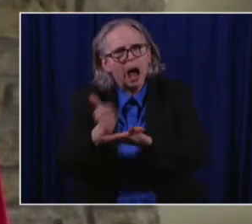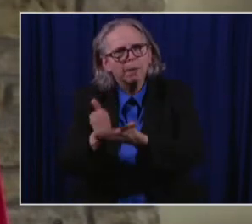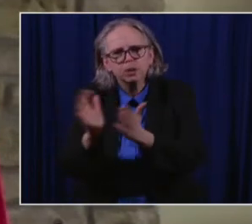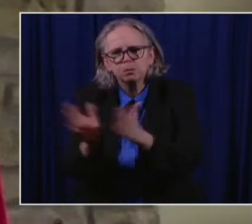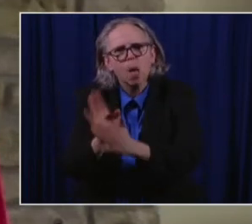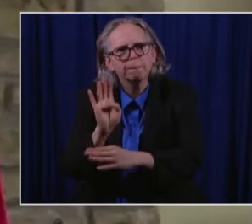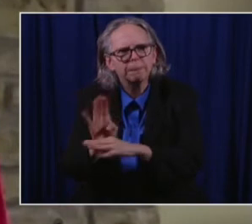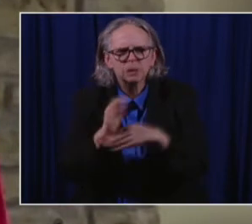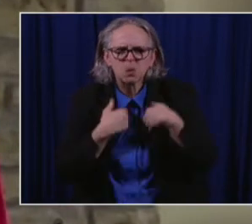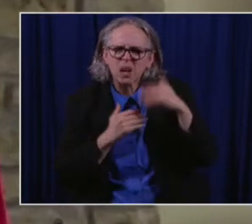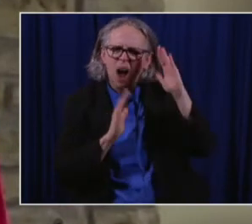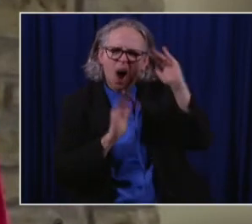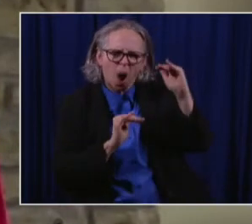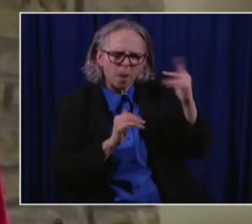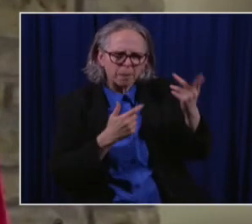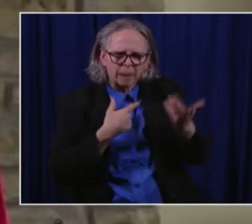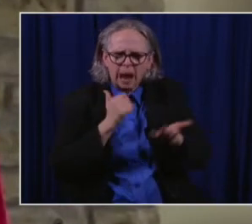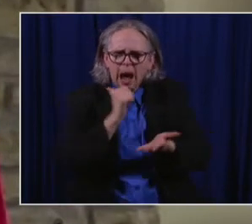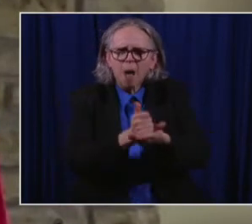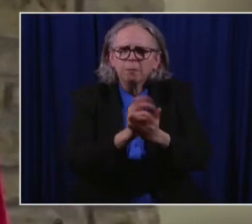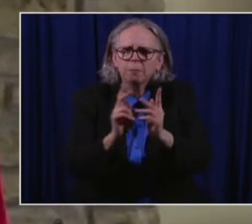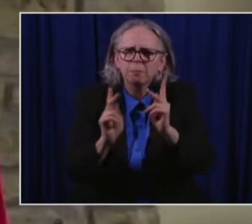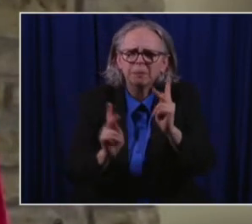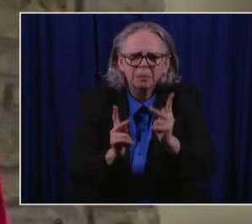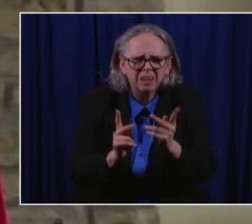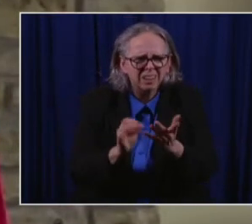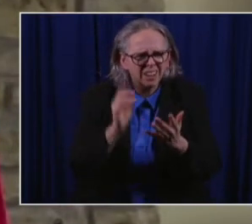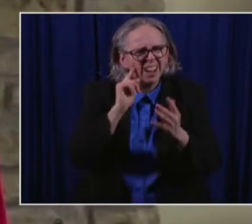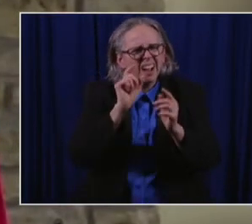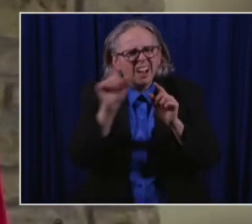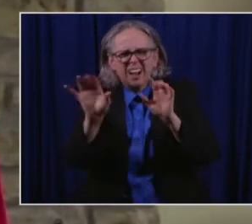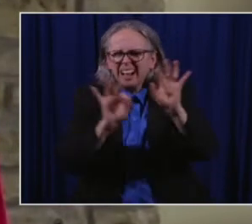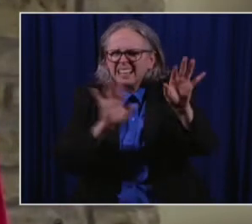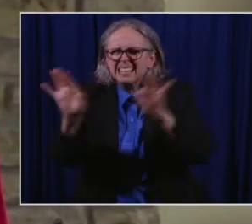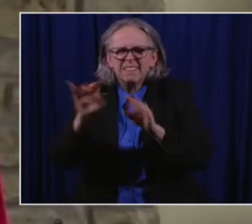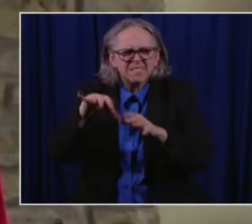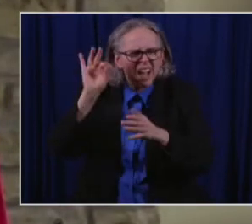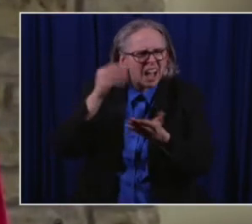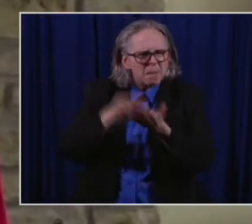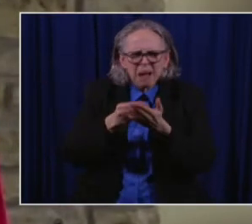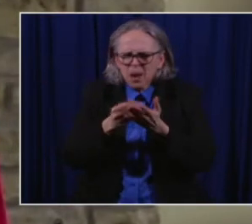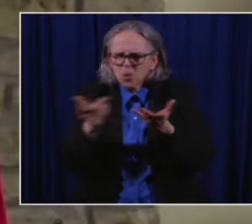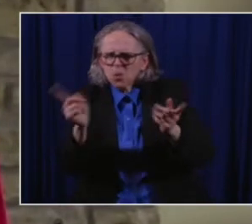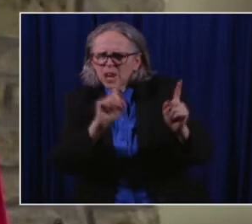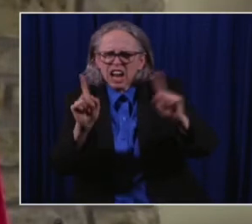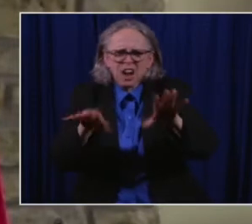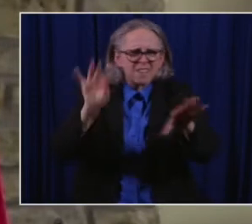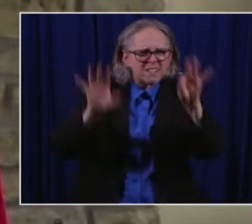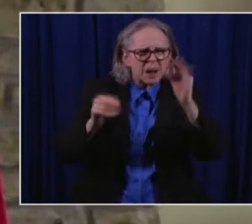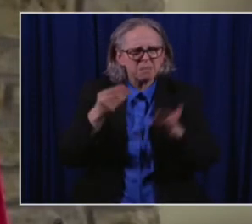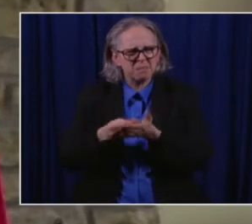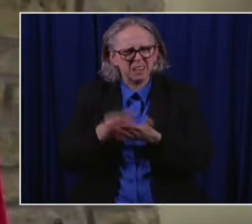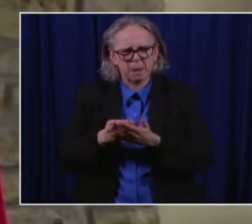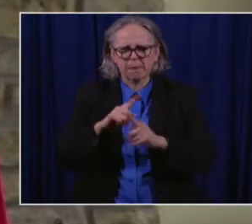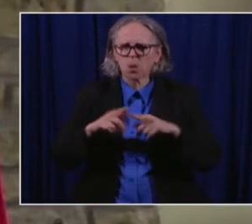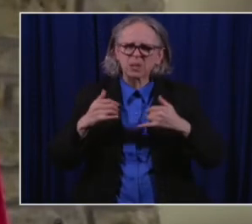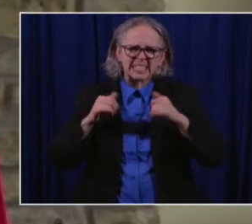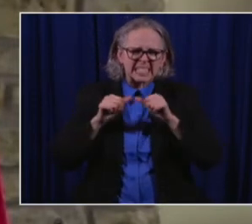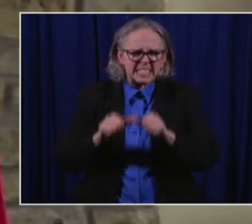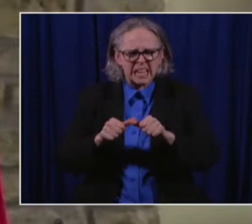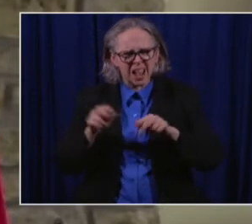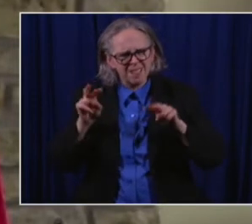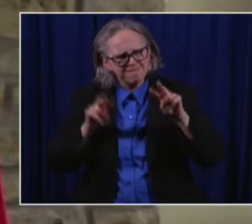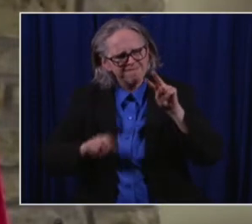individuals on other things, rent, other things. So, but we're going to constantly examine,